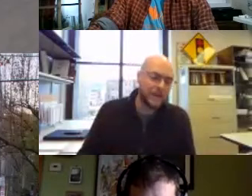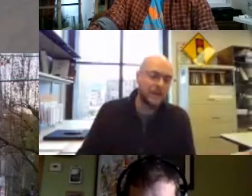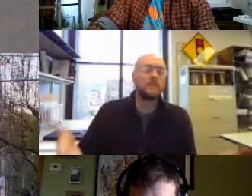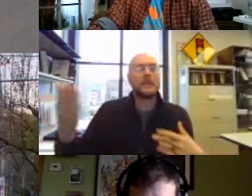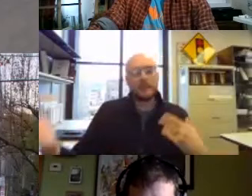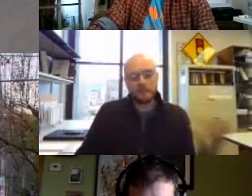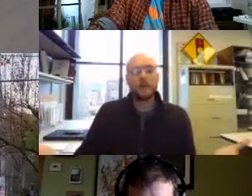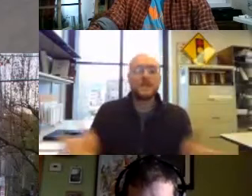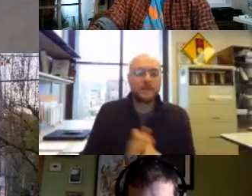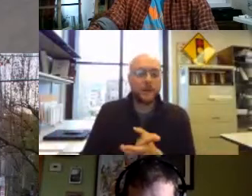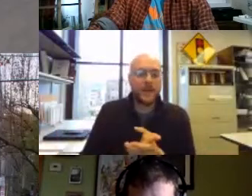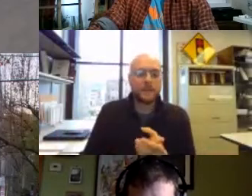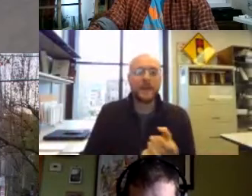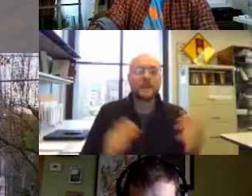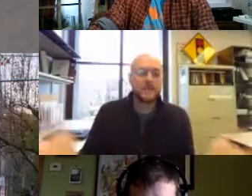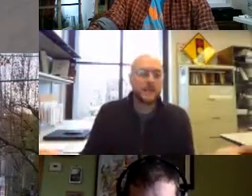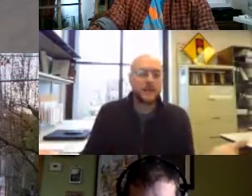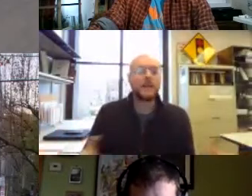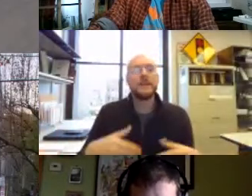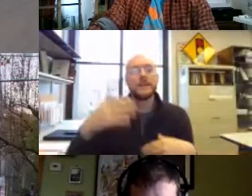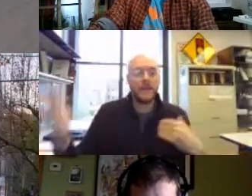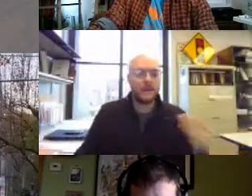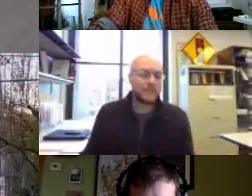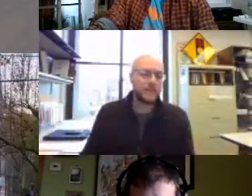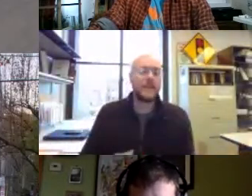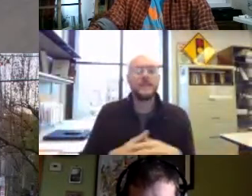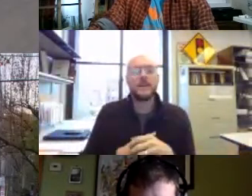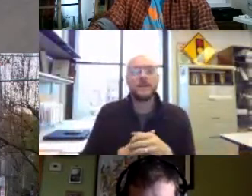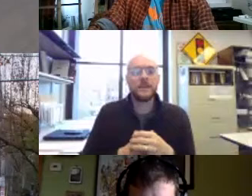a driver, sure, it's an annoyance, but you're in your car, you got